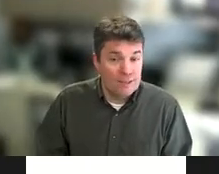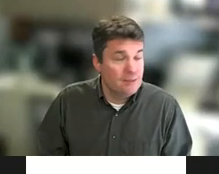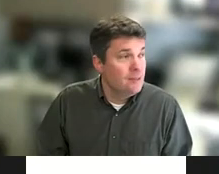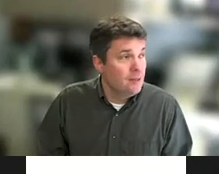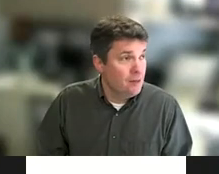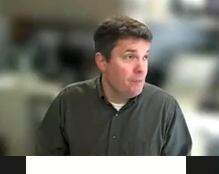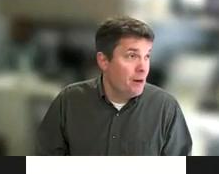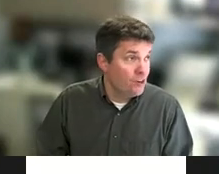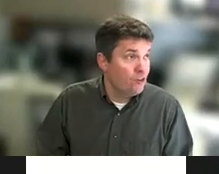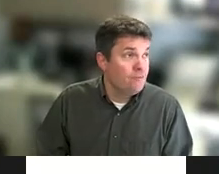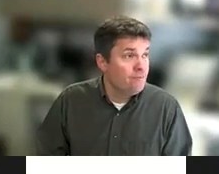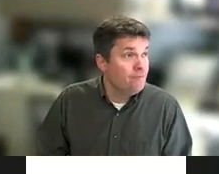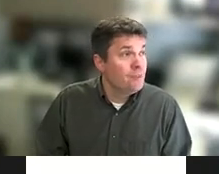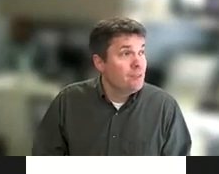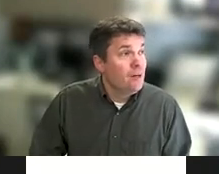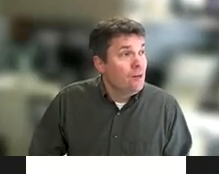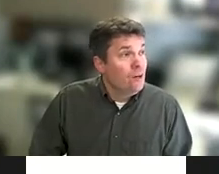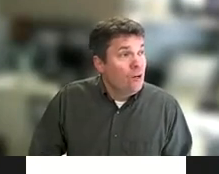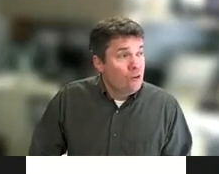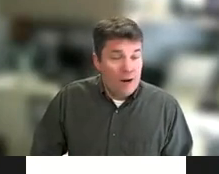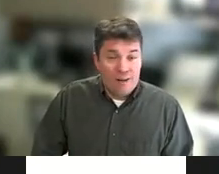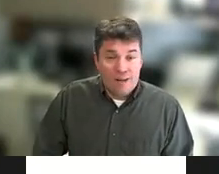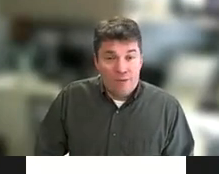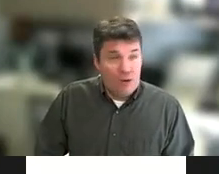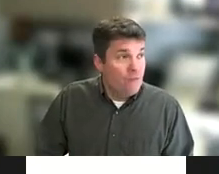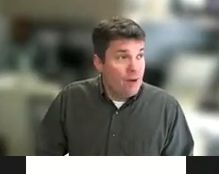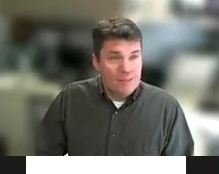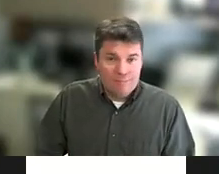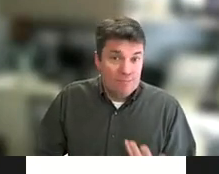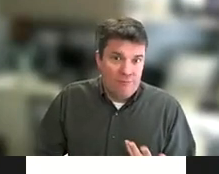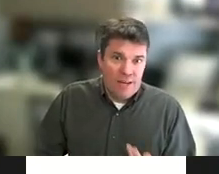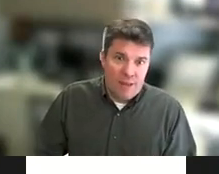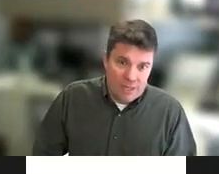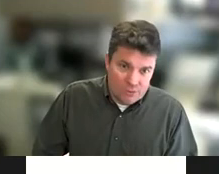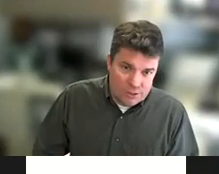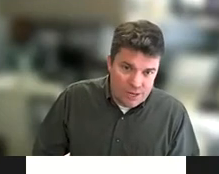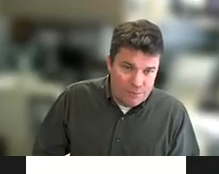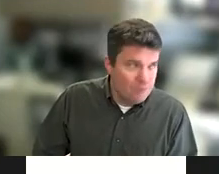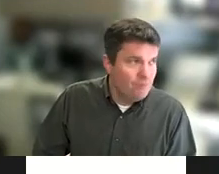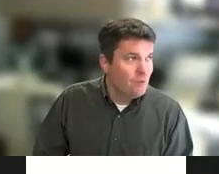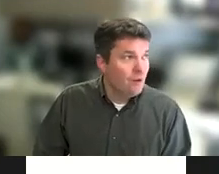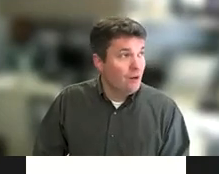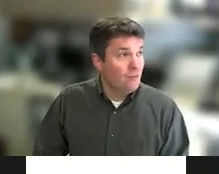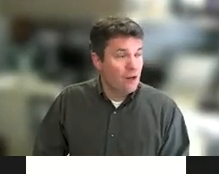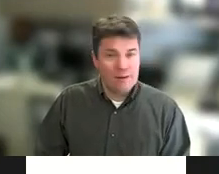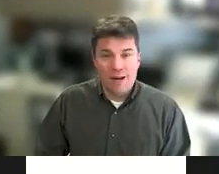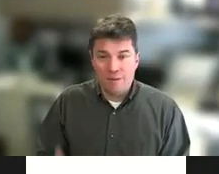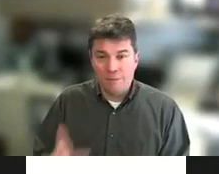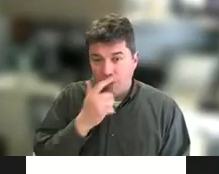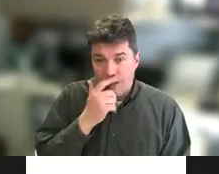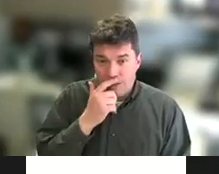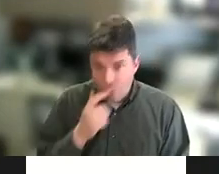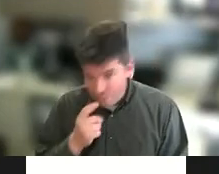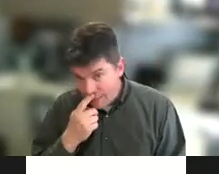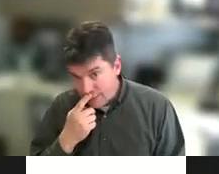with hearing loss can be beneficial. Try not to cover your face mask, for example. A lot of